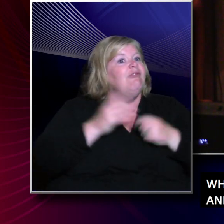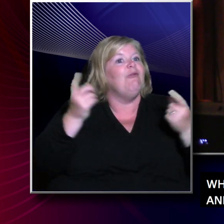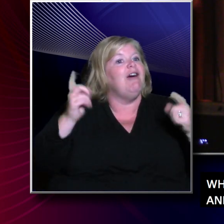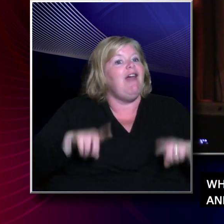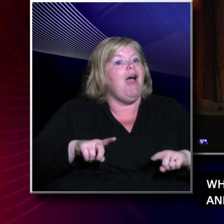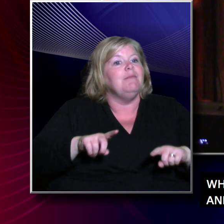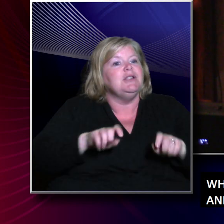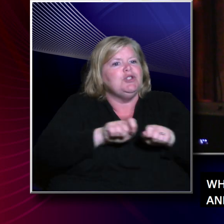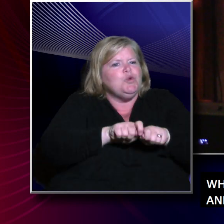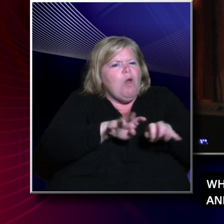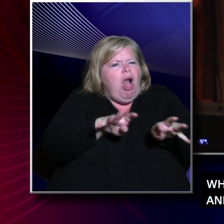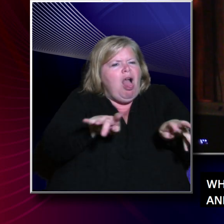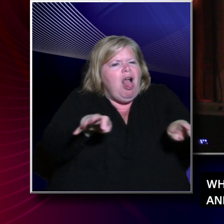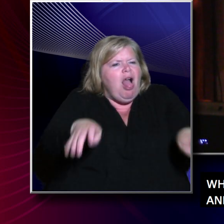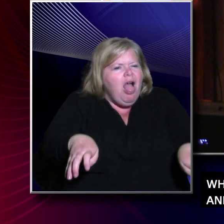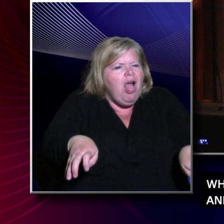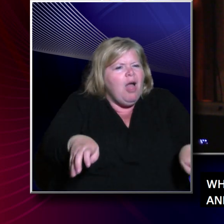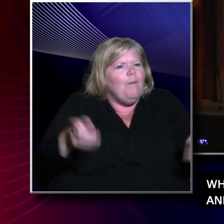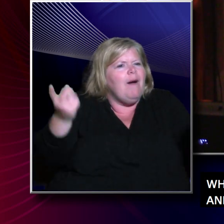to the roots?